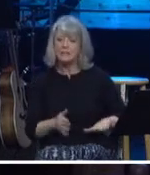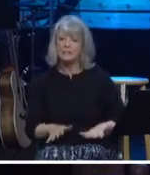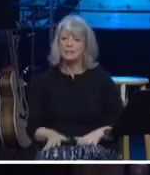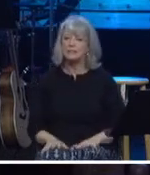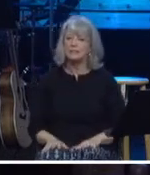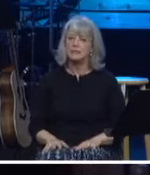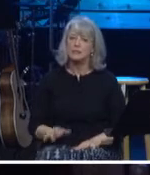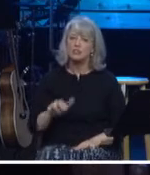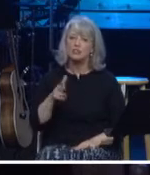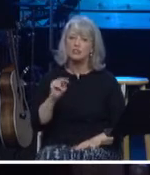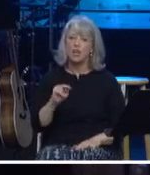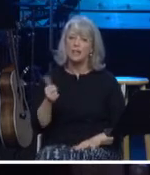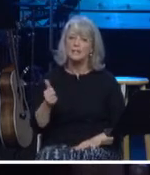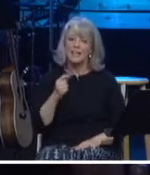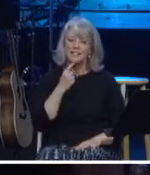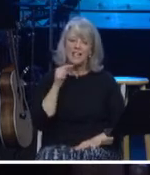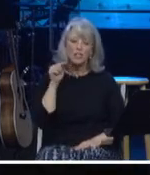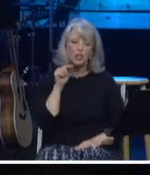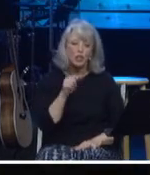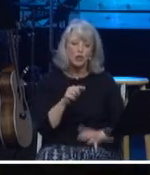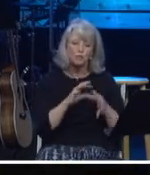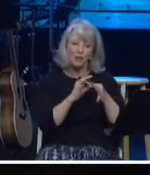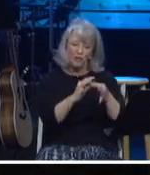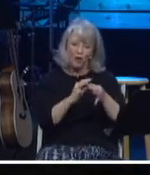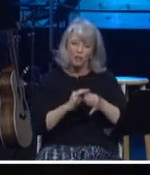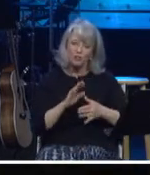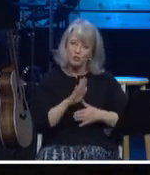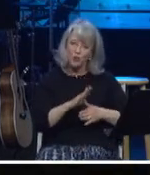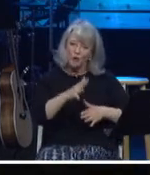John 10, Jesus says, you are of your father, the devil.